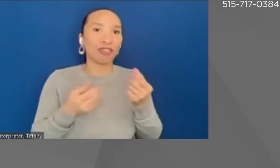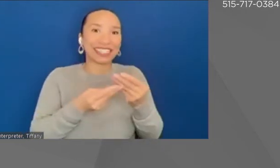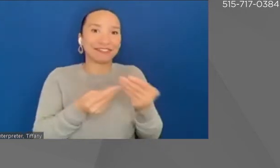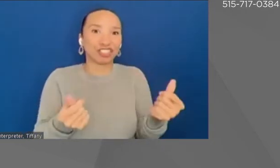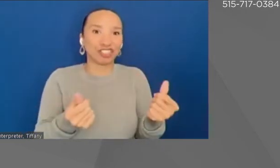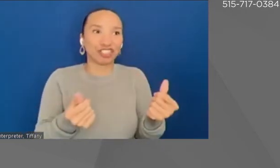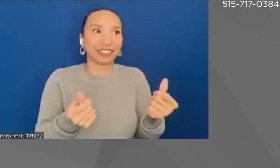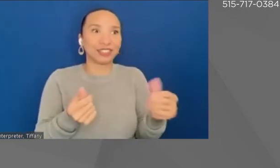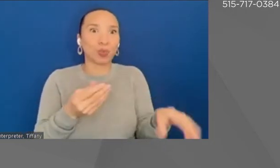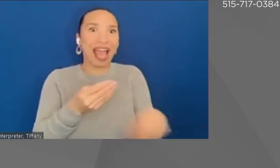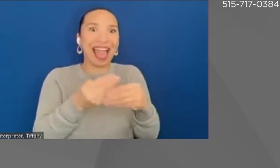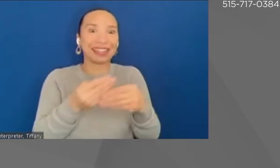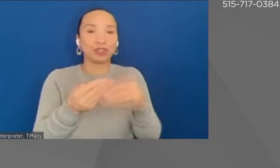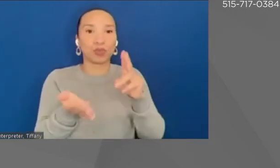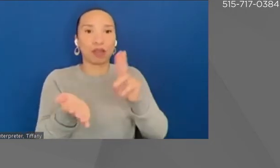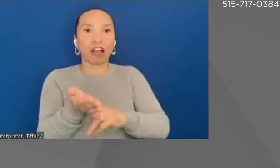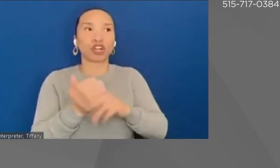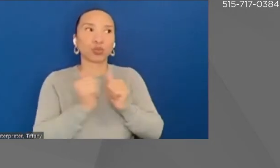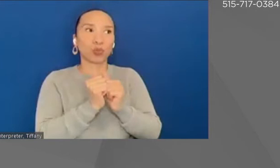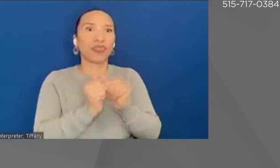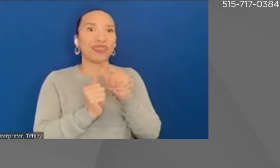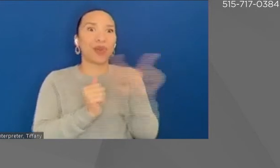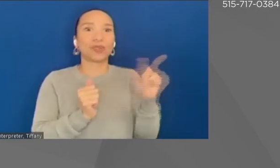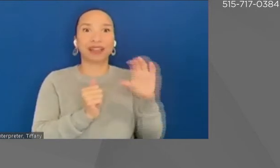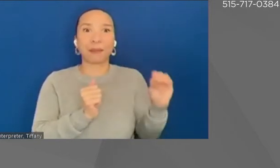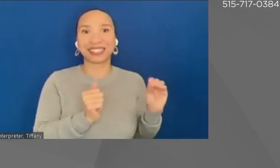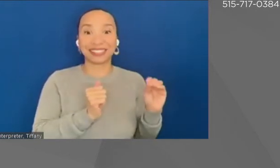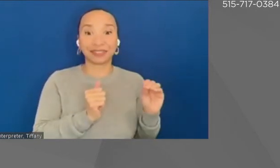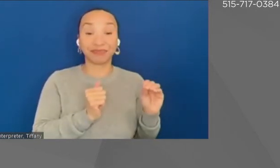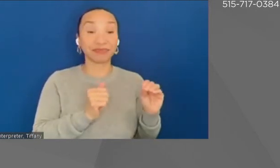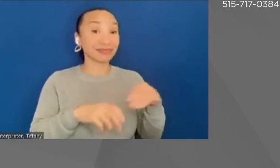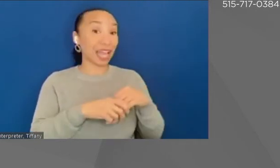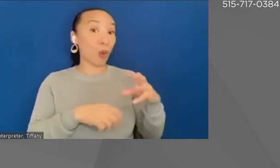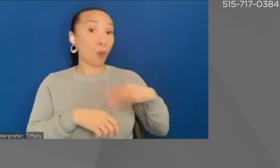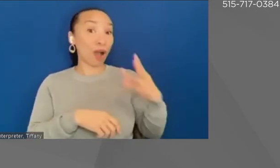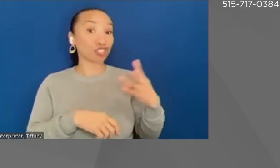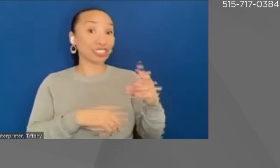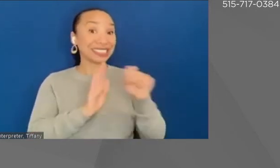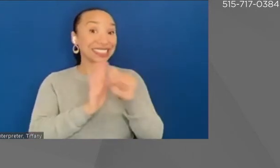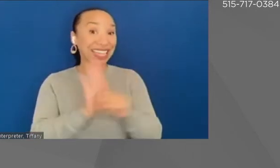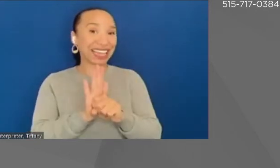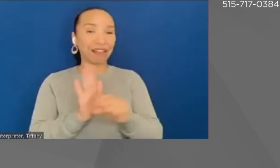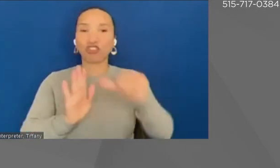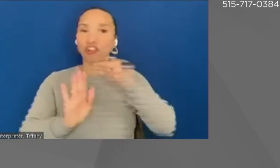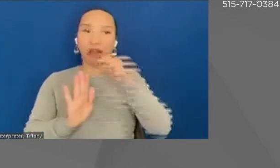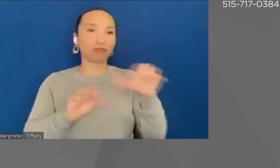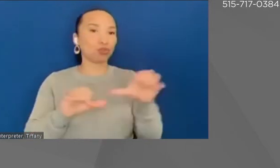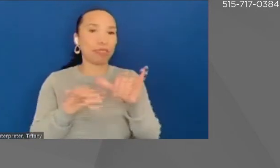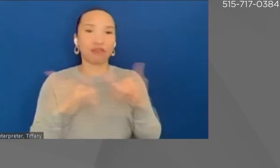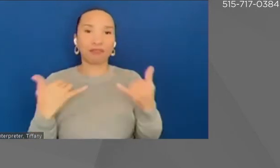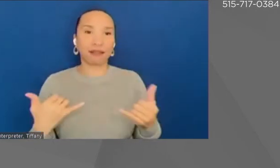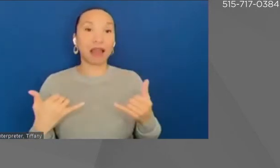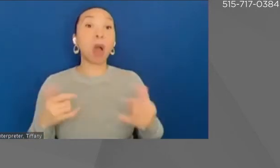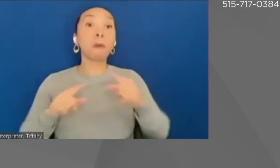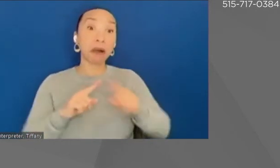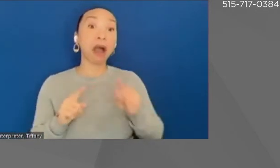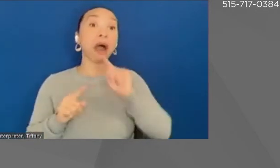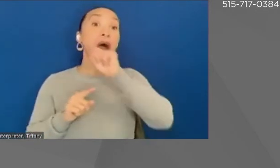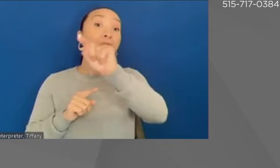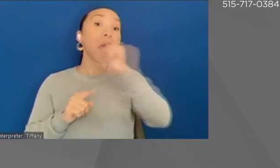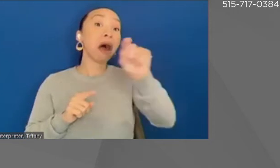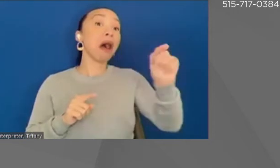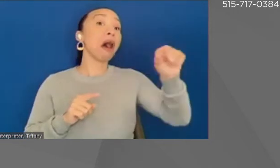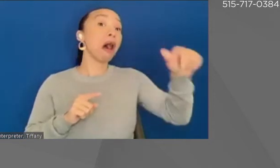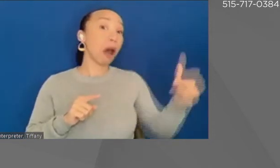with these companies. They're not doing that in Washington state right now, but they are doing that in other states. And so I think